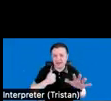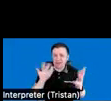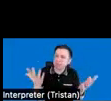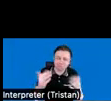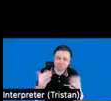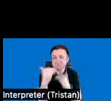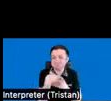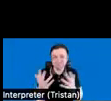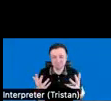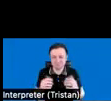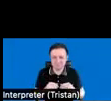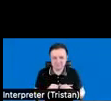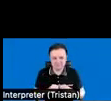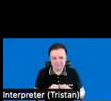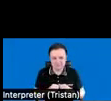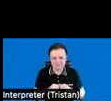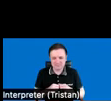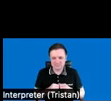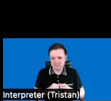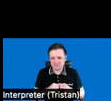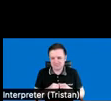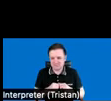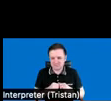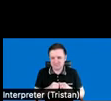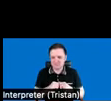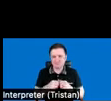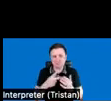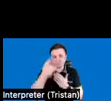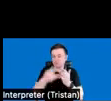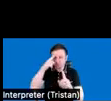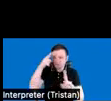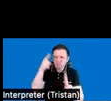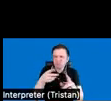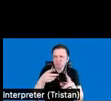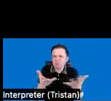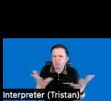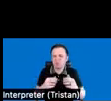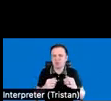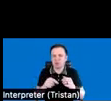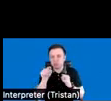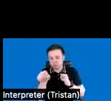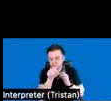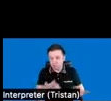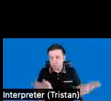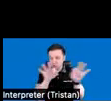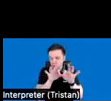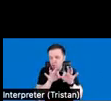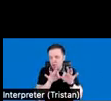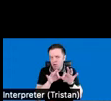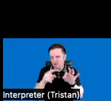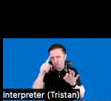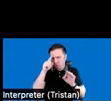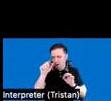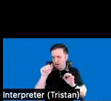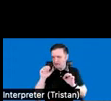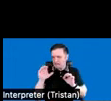provinces. So the purpose of our project was to identify the key areas of importance with respect to the design and